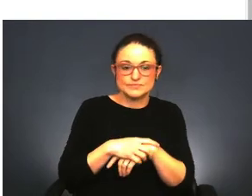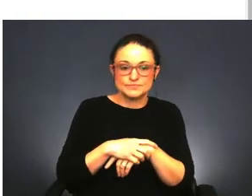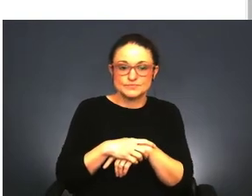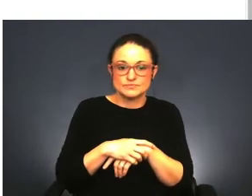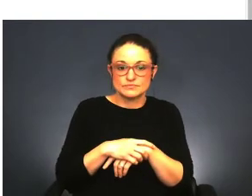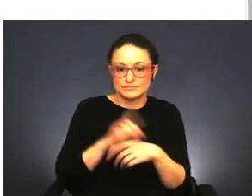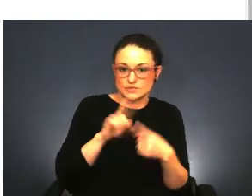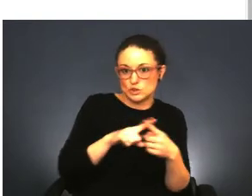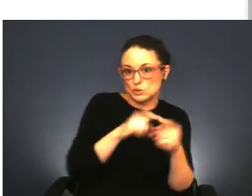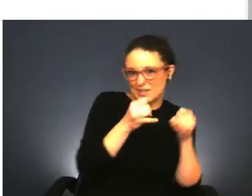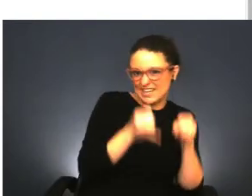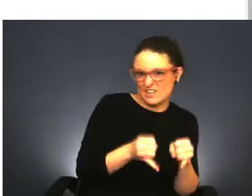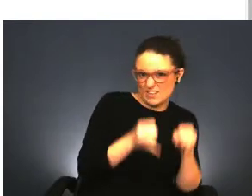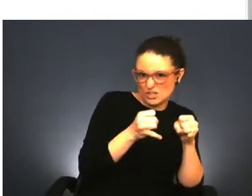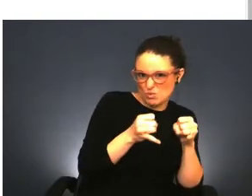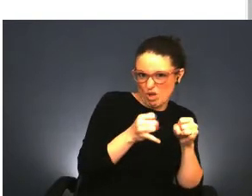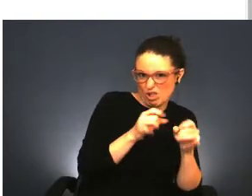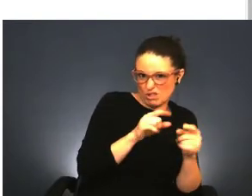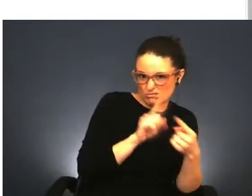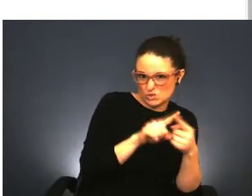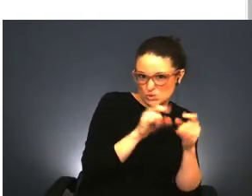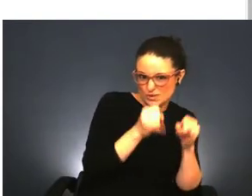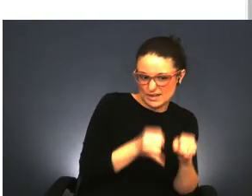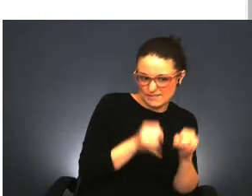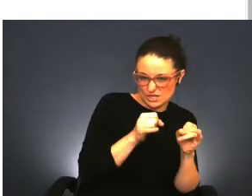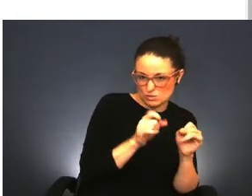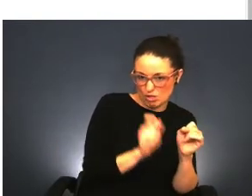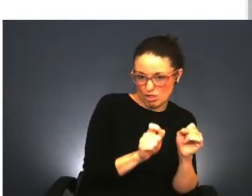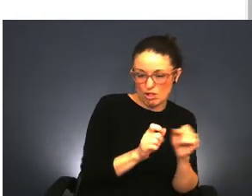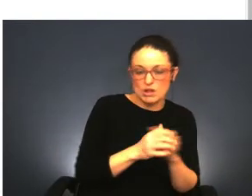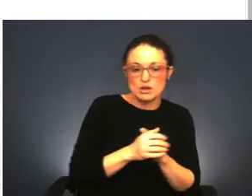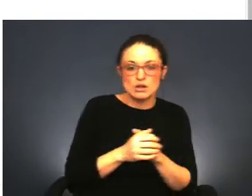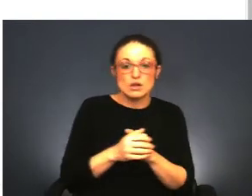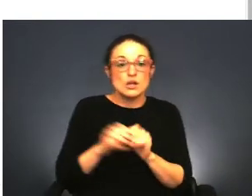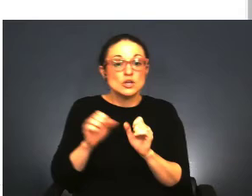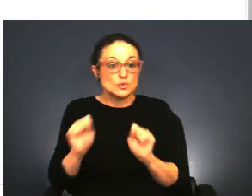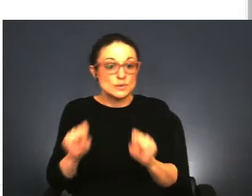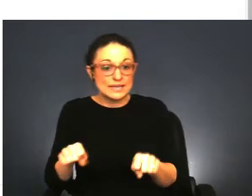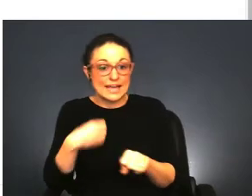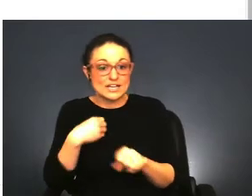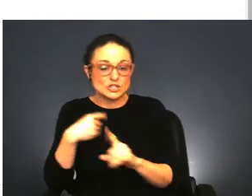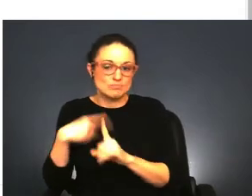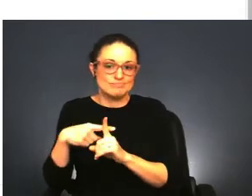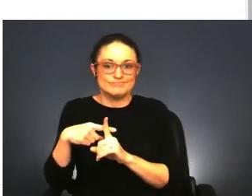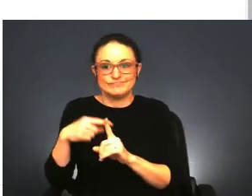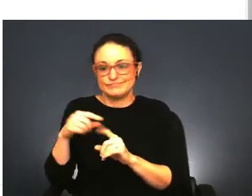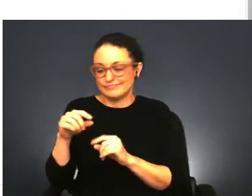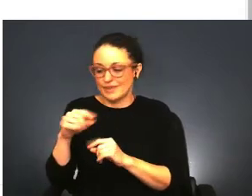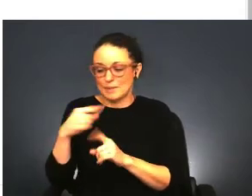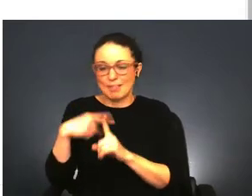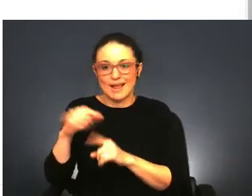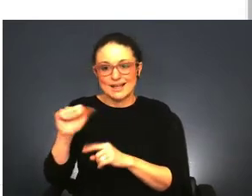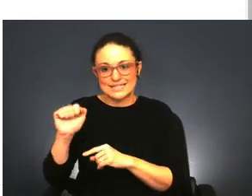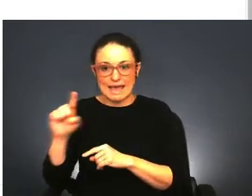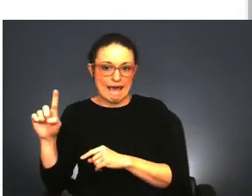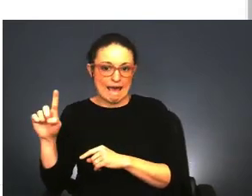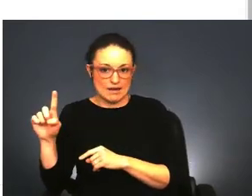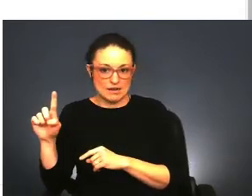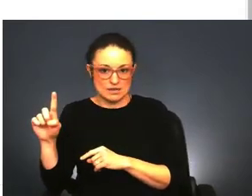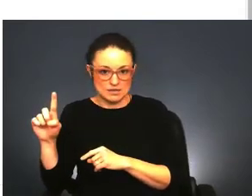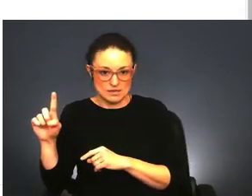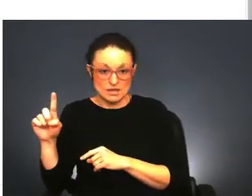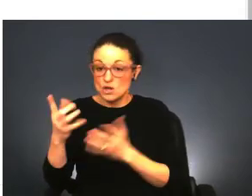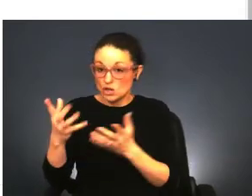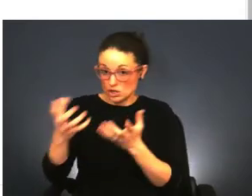you about if you do that is that you should click plus add, because you want the assign to be